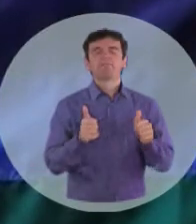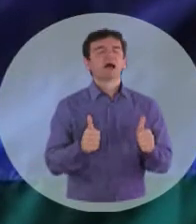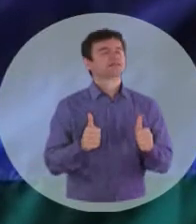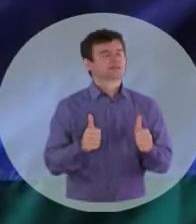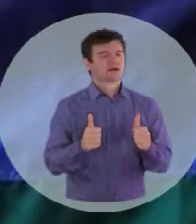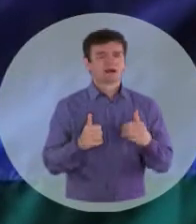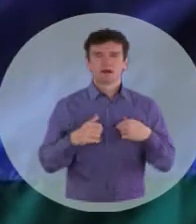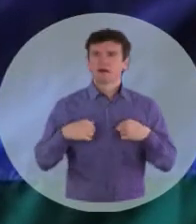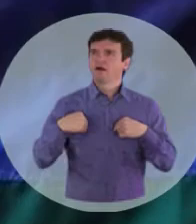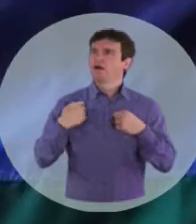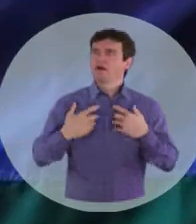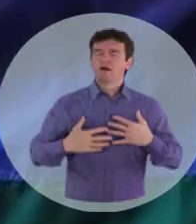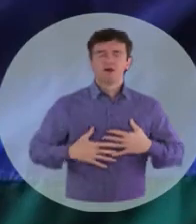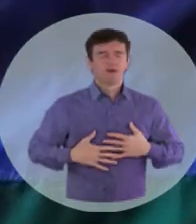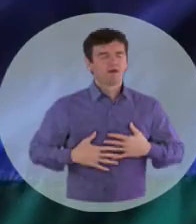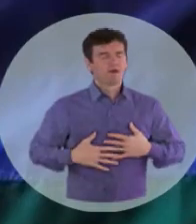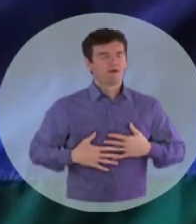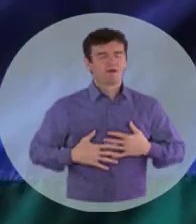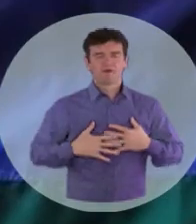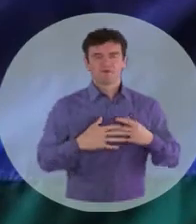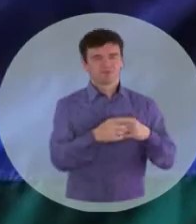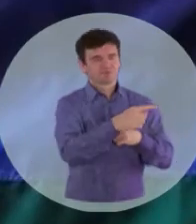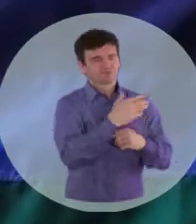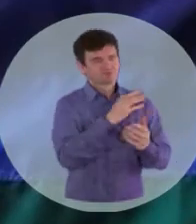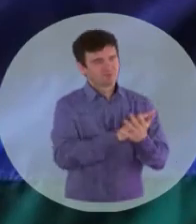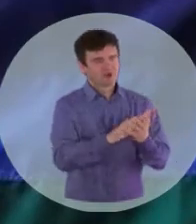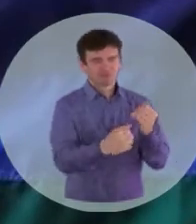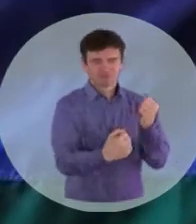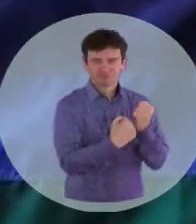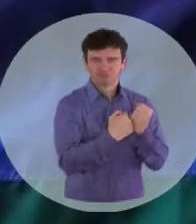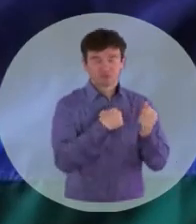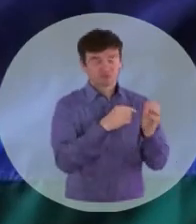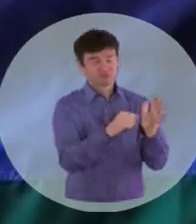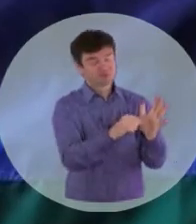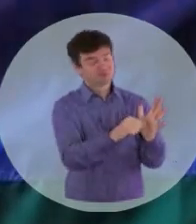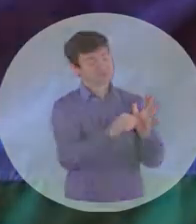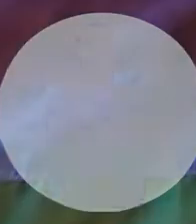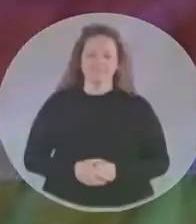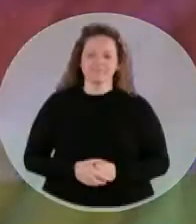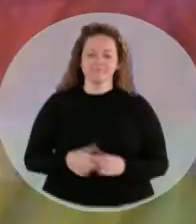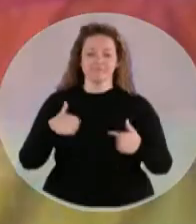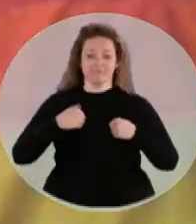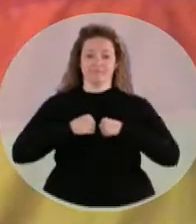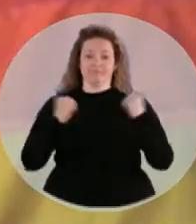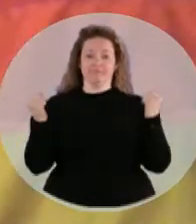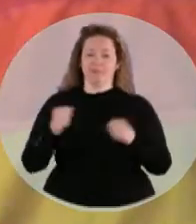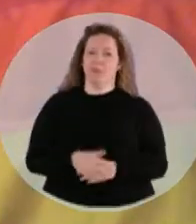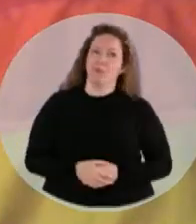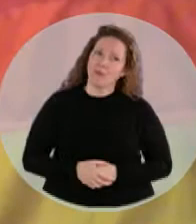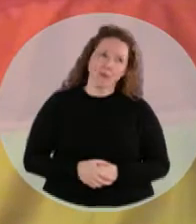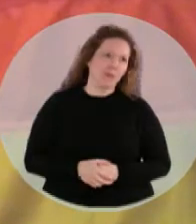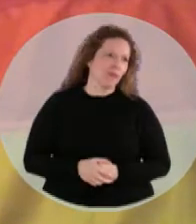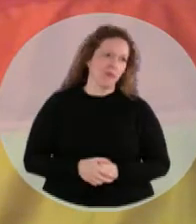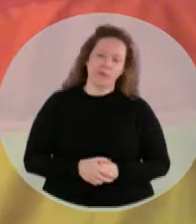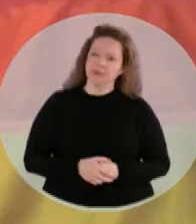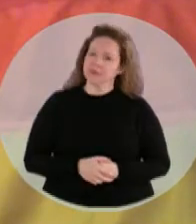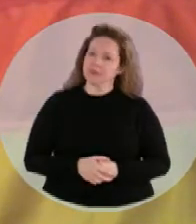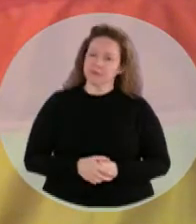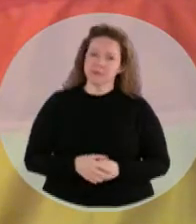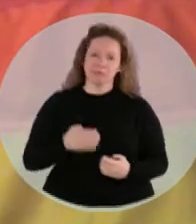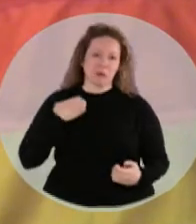life. It was actually pretty positive when coming out to my family. I was very impressed with my family. Coming out was